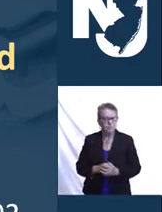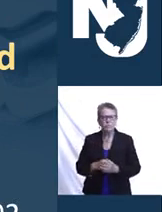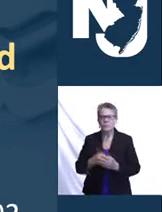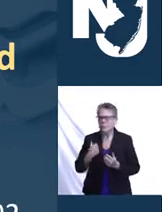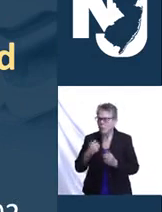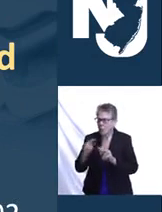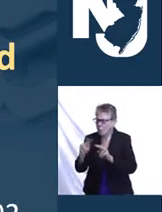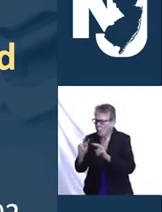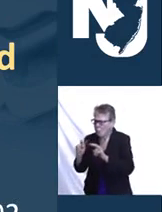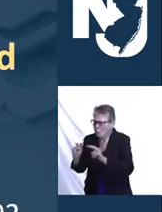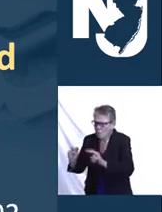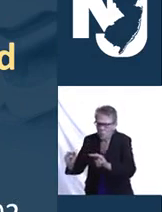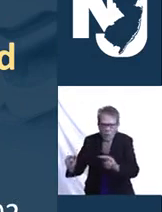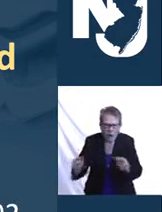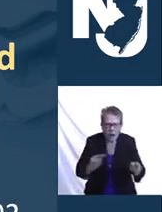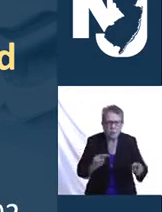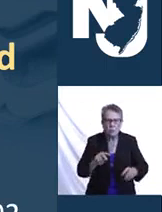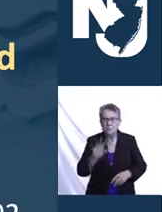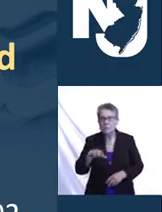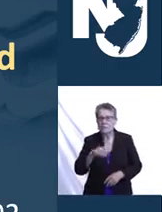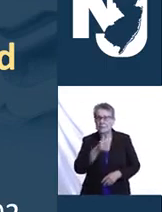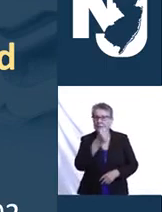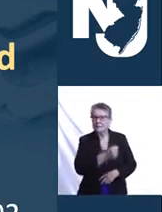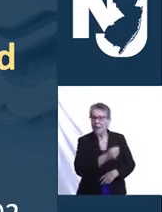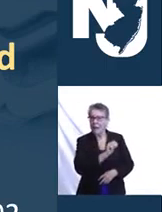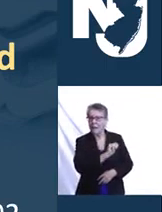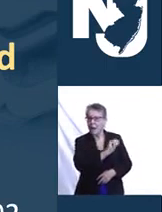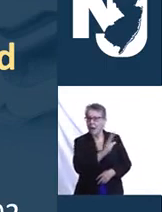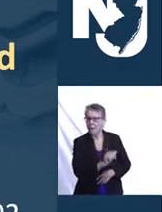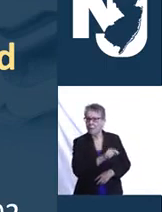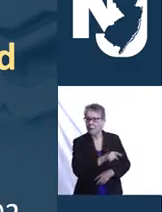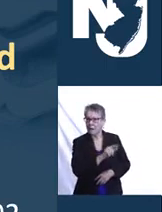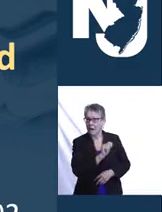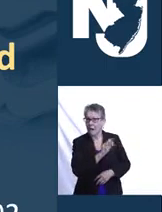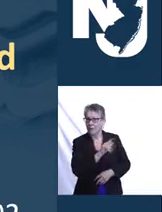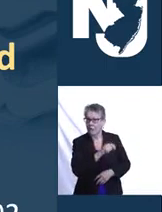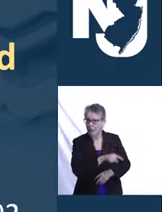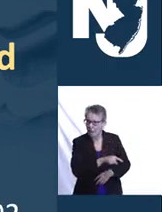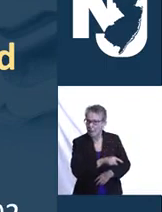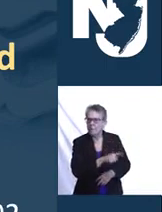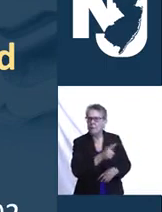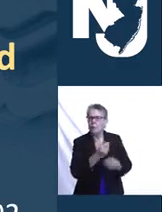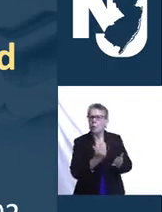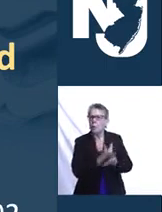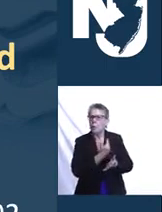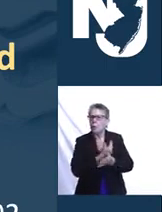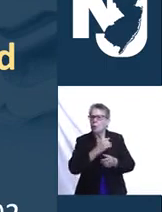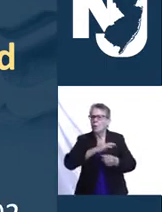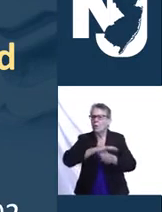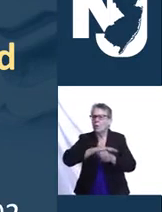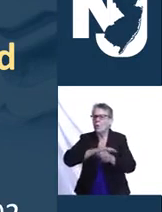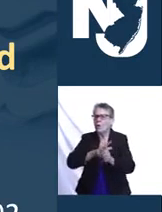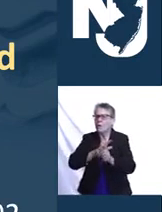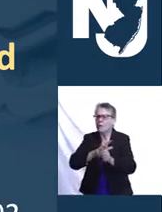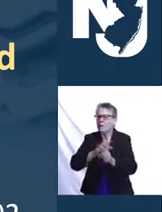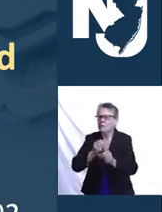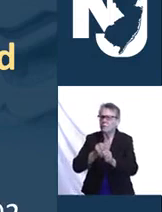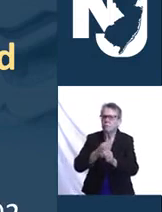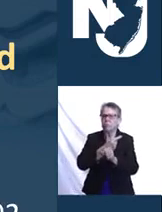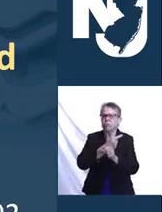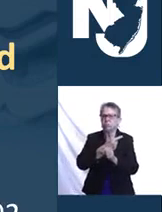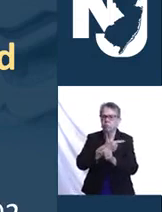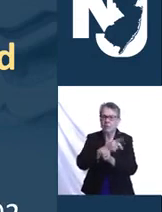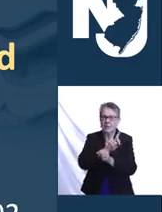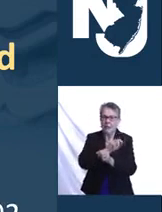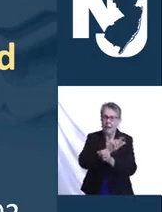South Africa, and I believe at least at this point there are 2 cases identified in Canada, and I'm not the expert, but I'll